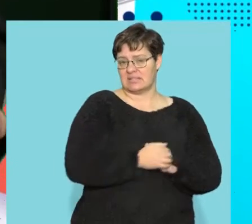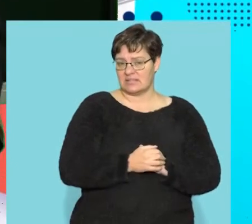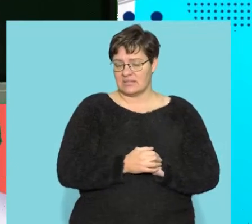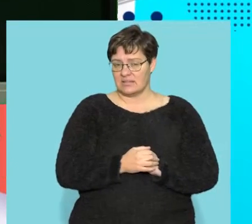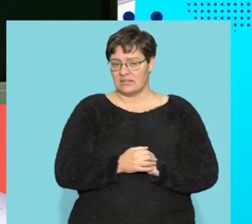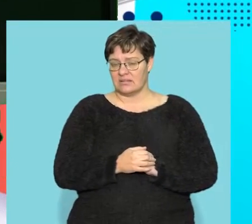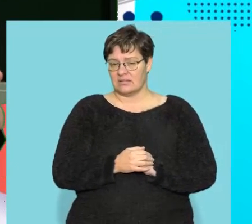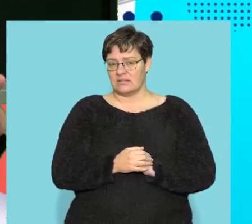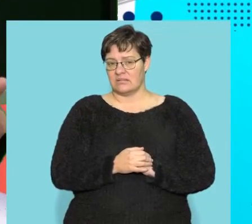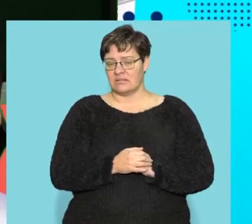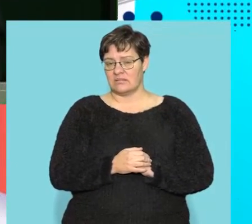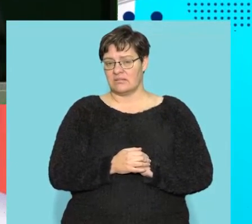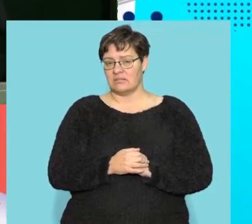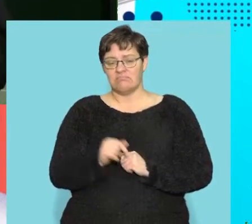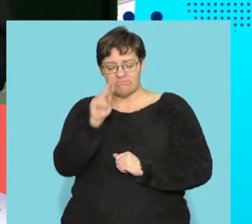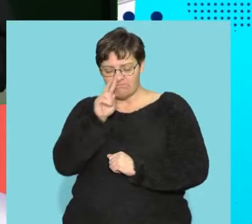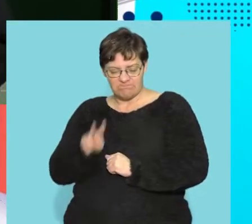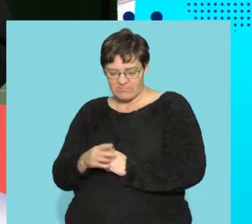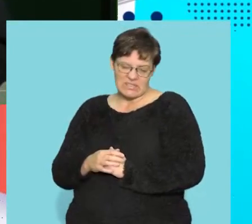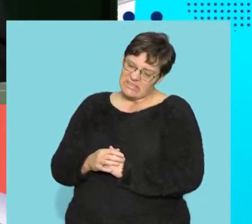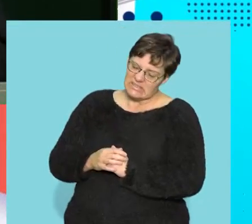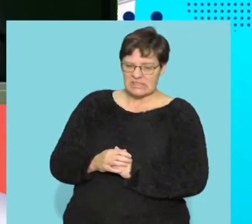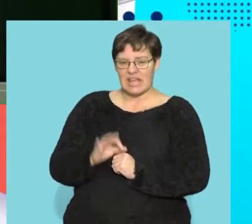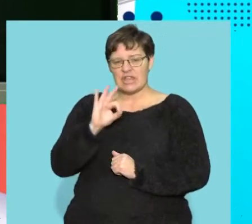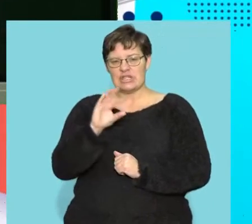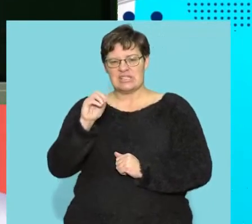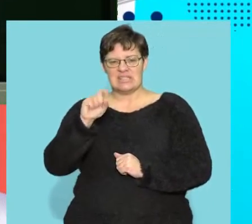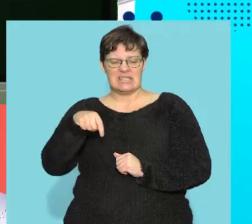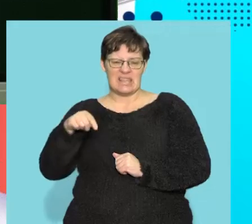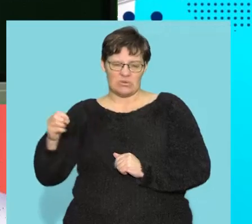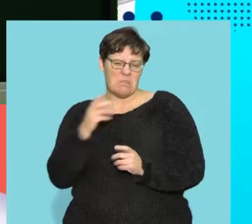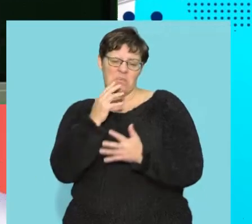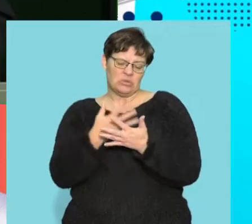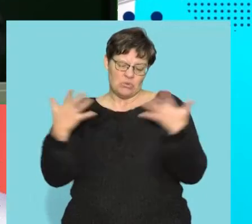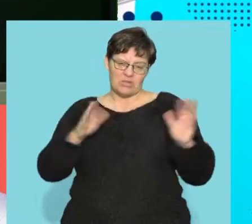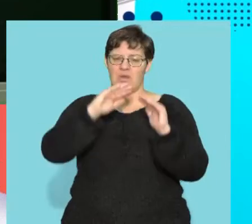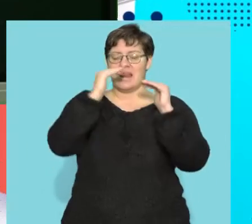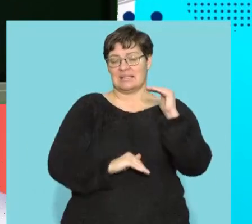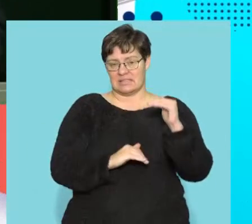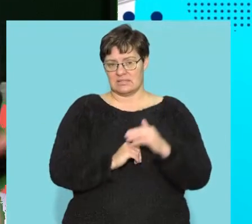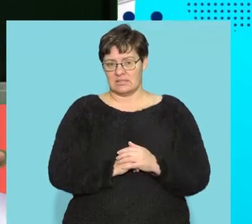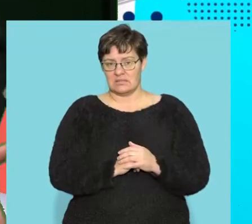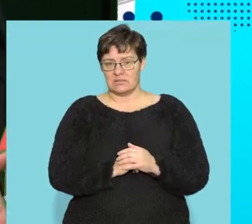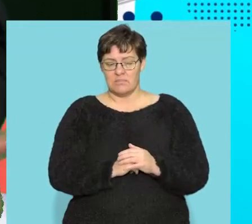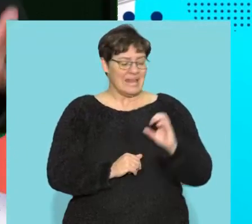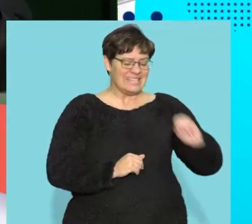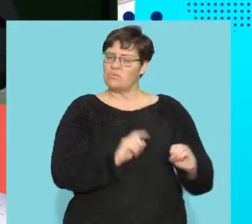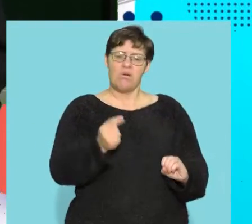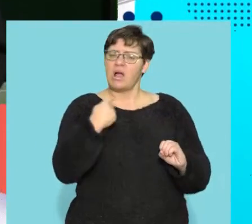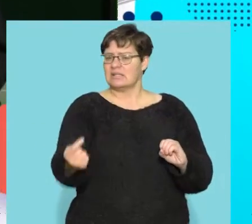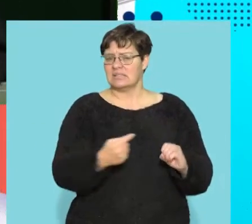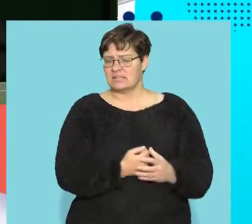revisit the budget and see, okay, 30,000 may be too much, reduce it. But you can't reduce it to zero,